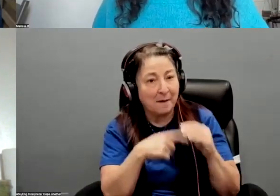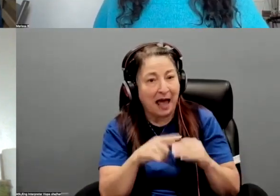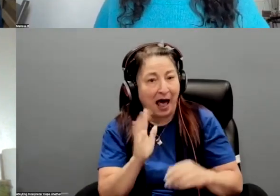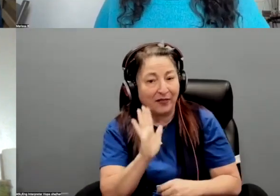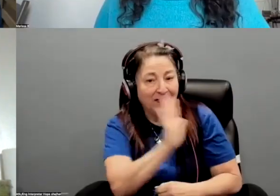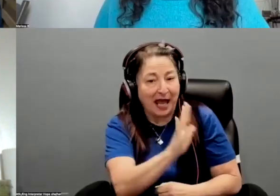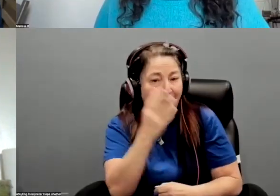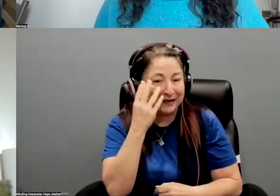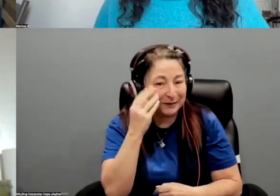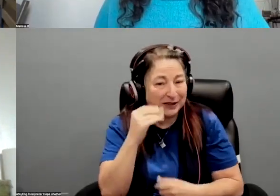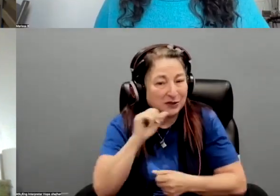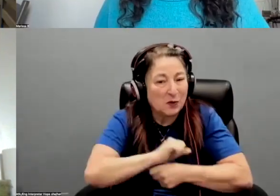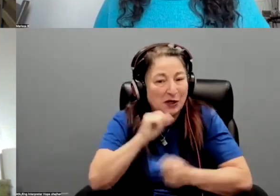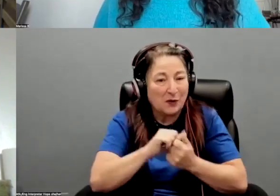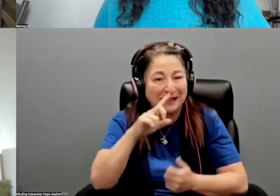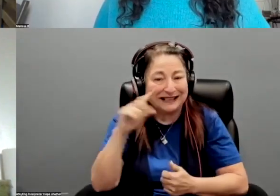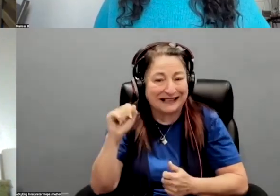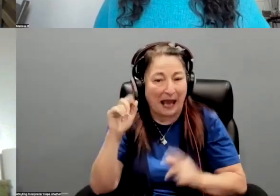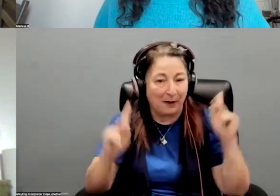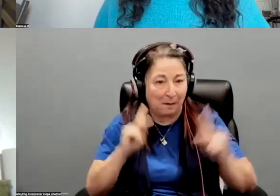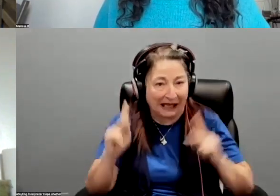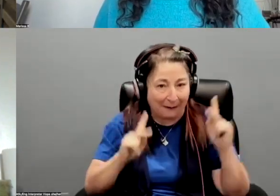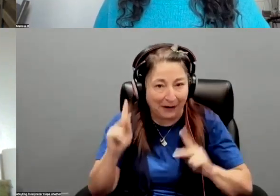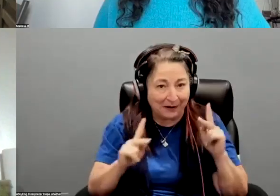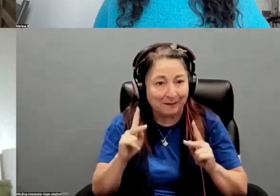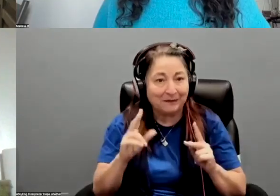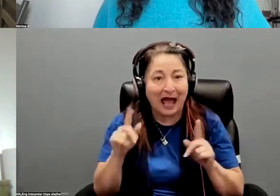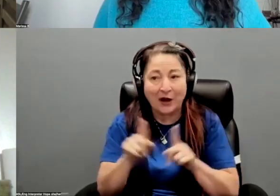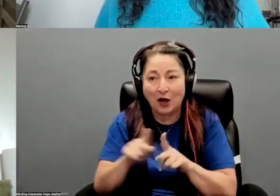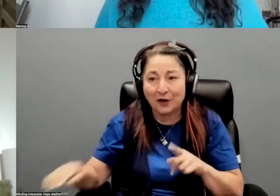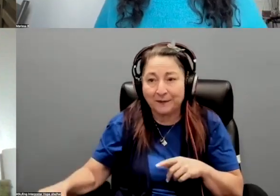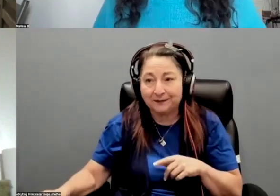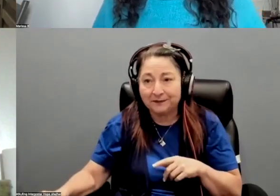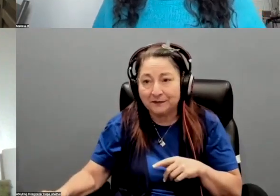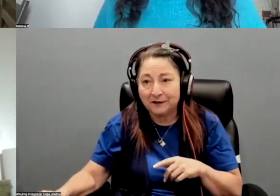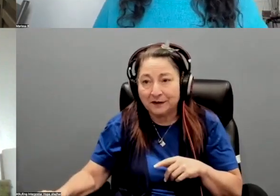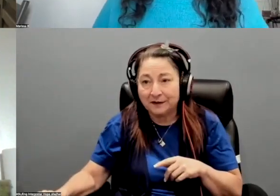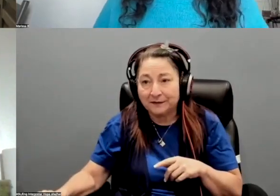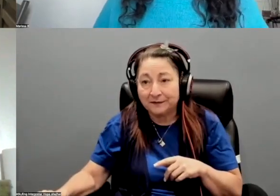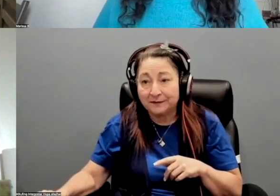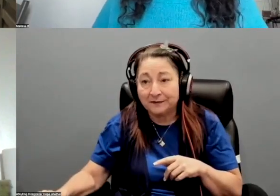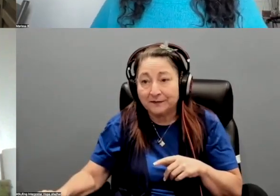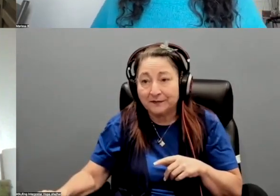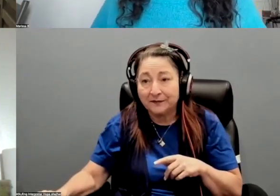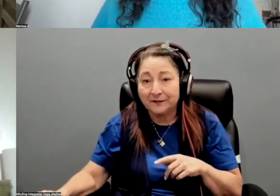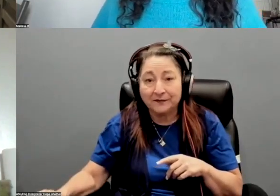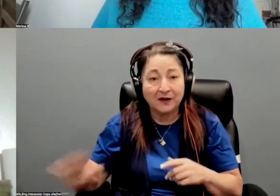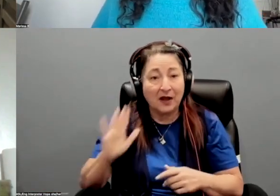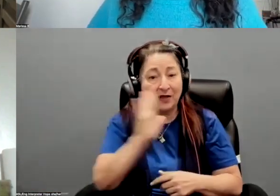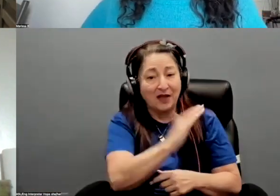their experience working with disabled people, and also their knowledge about it and